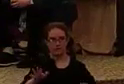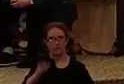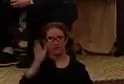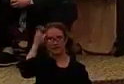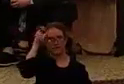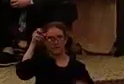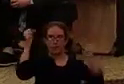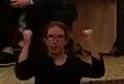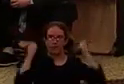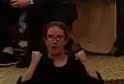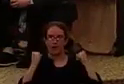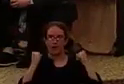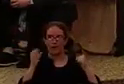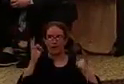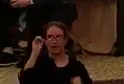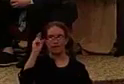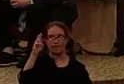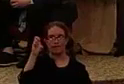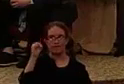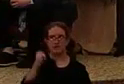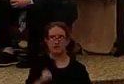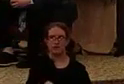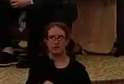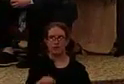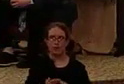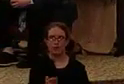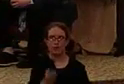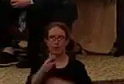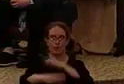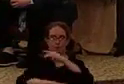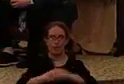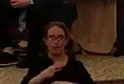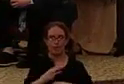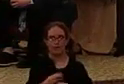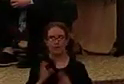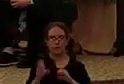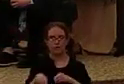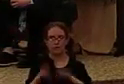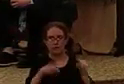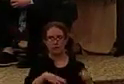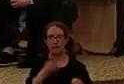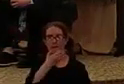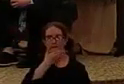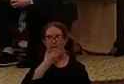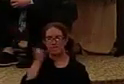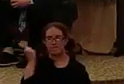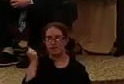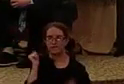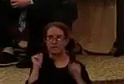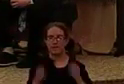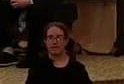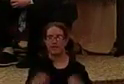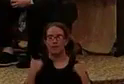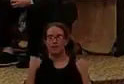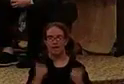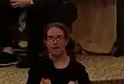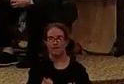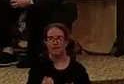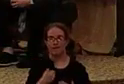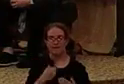demonic powers and forces. Oh, but we go through this world, amen, doing the best we can do with what we've got.